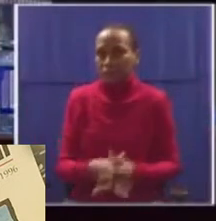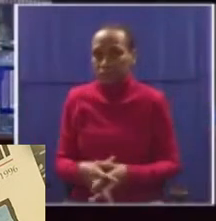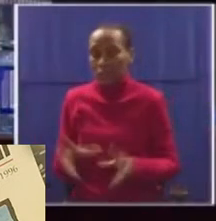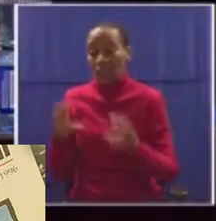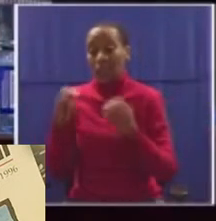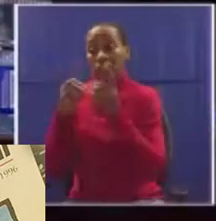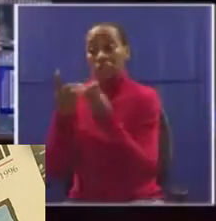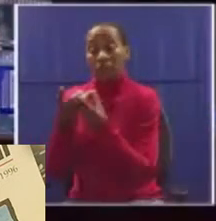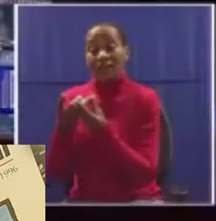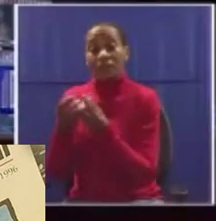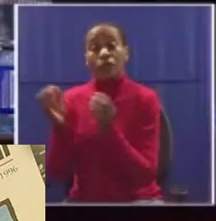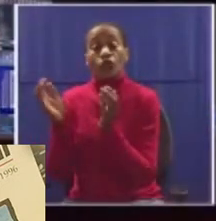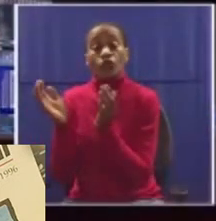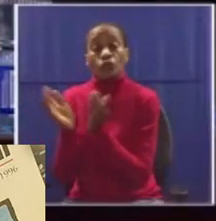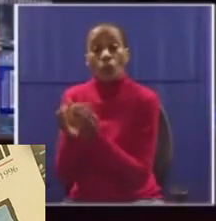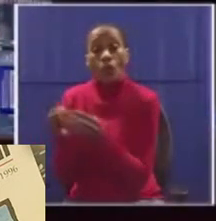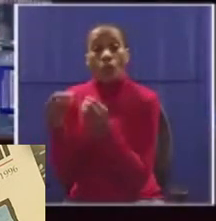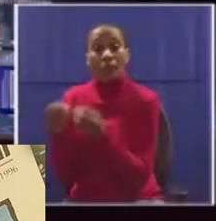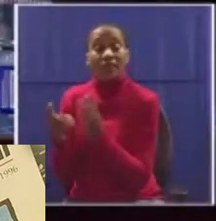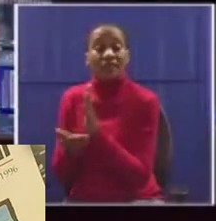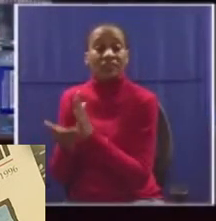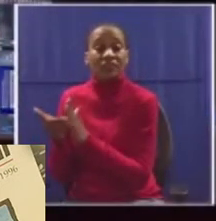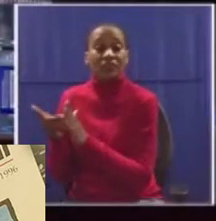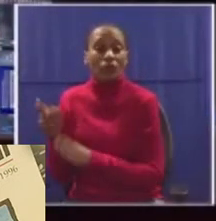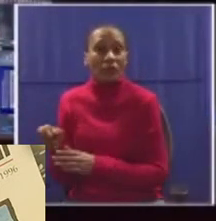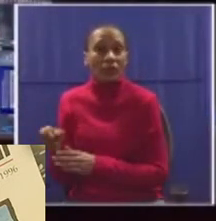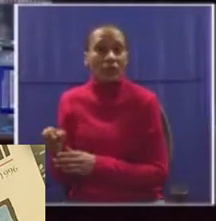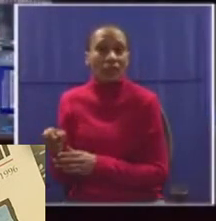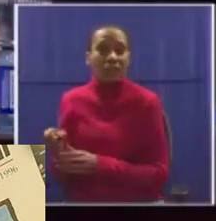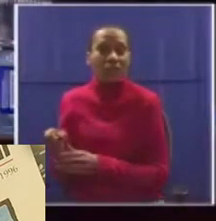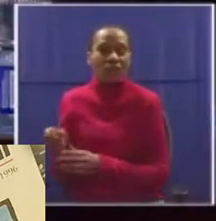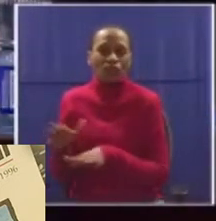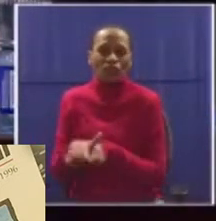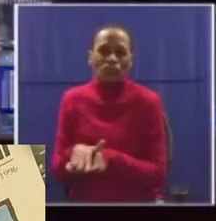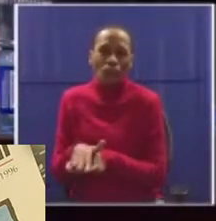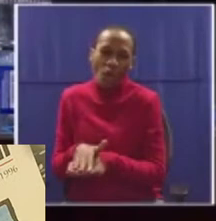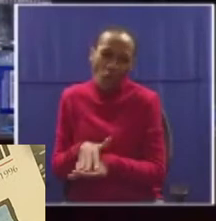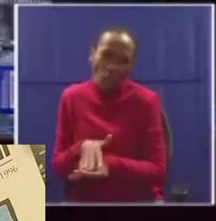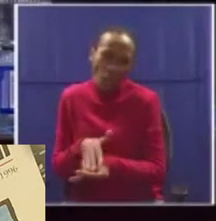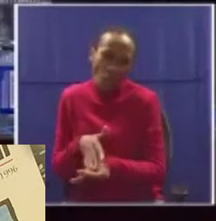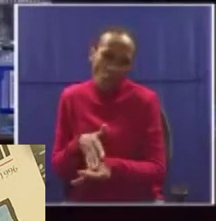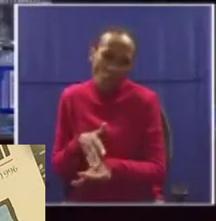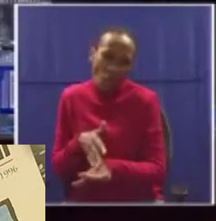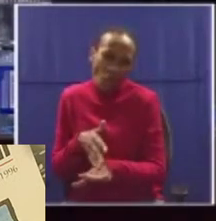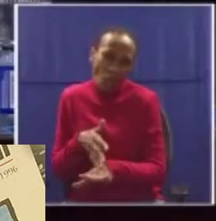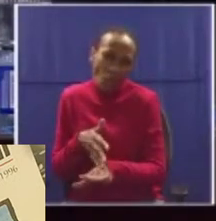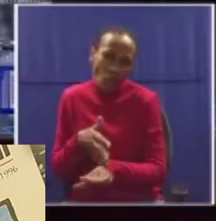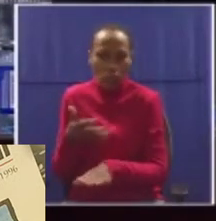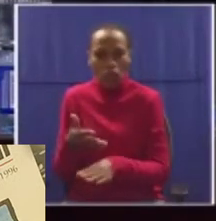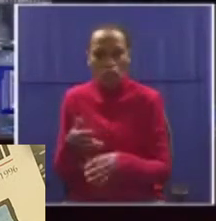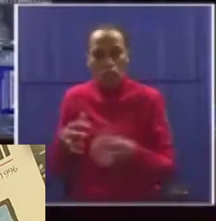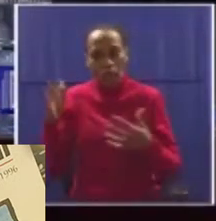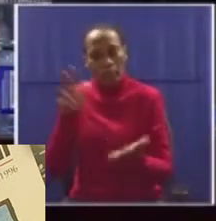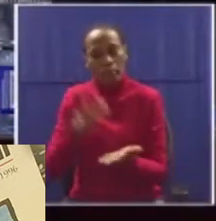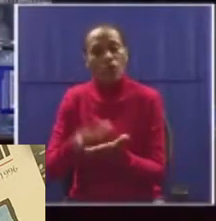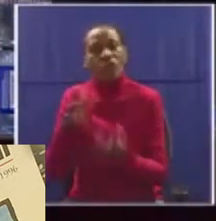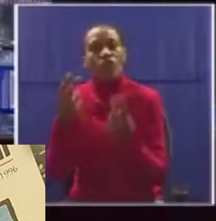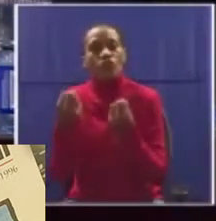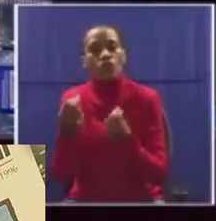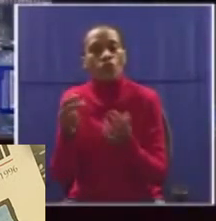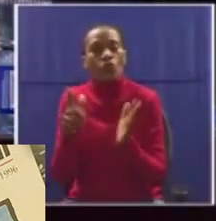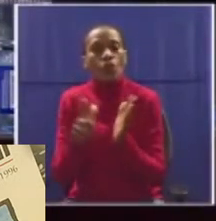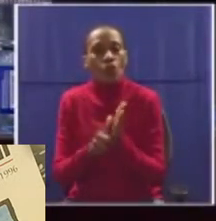of Small Business Development has been painfully slow entabling new legislation